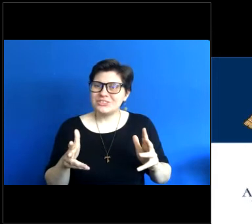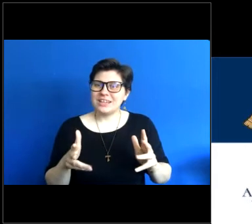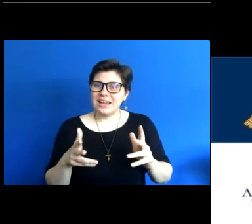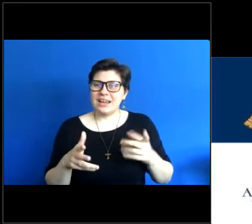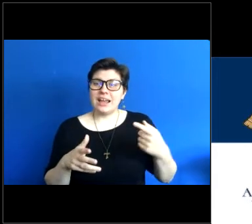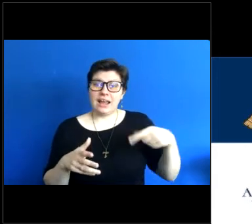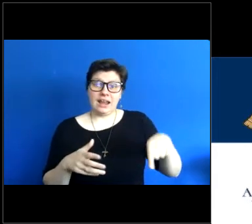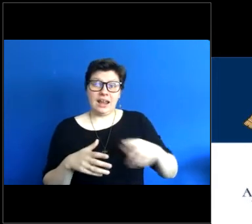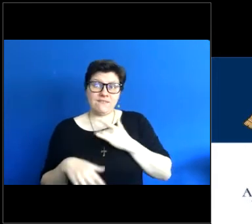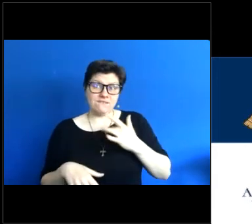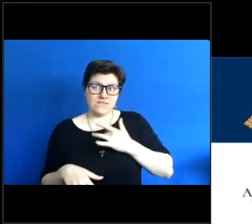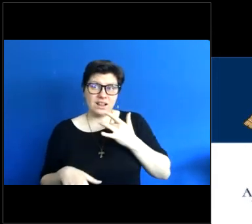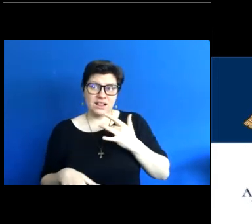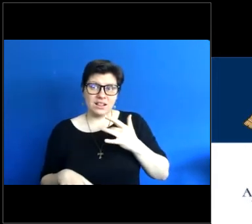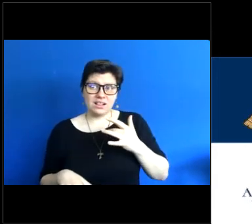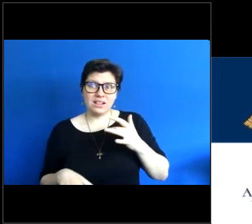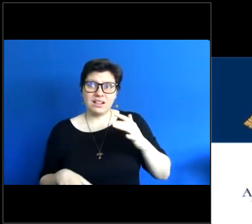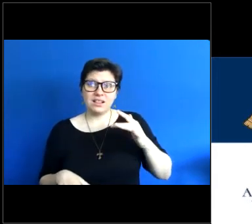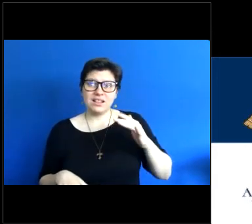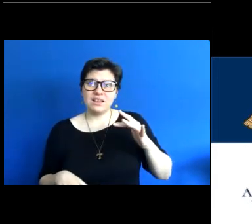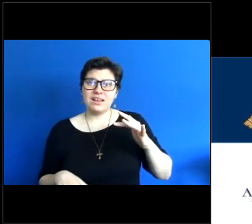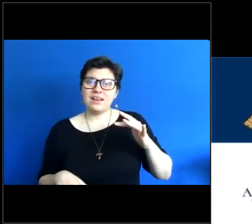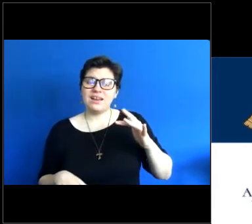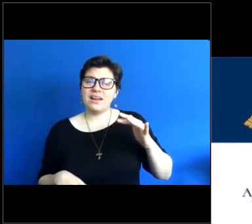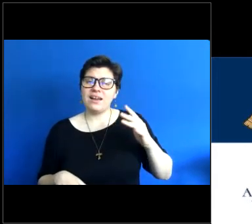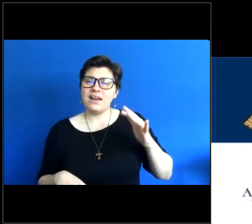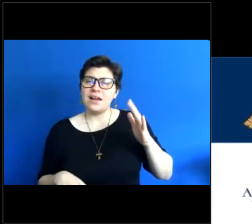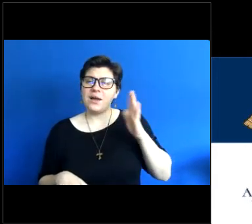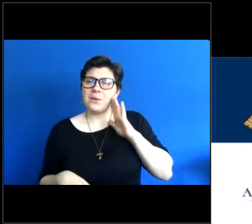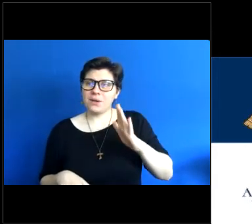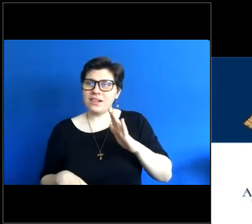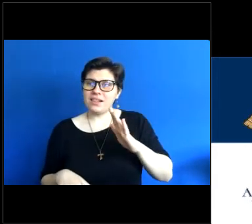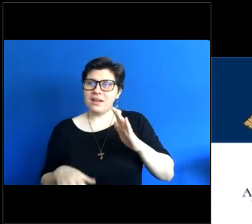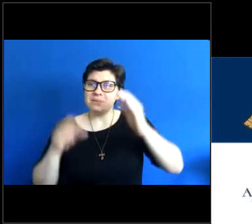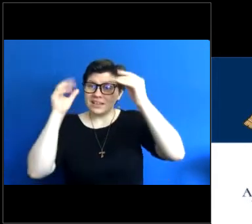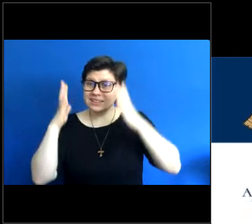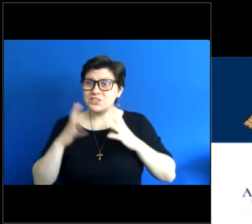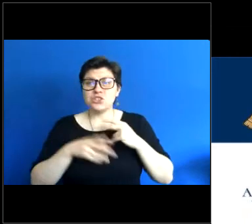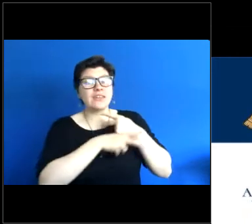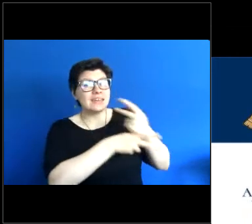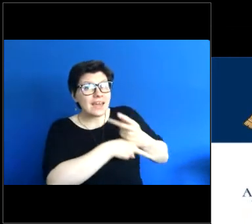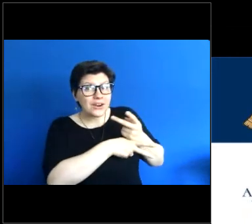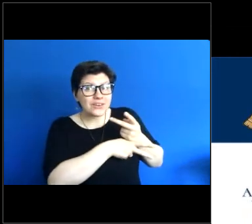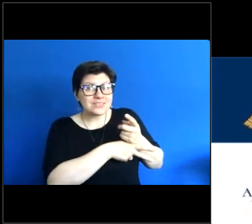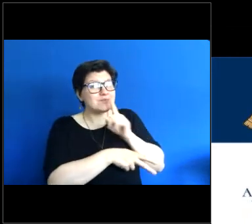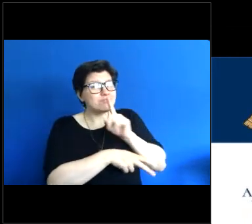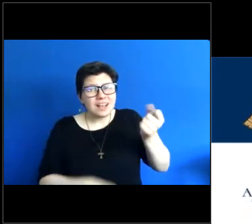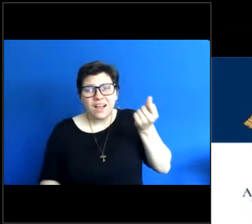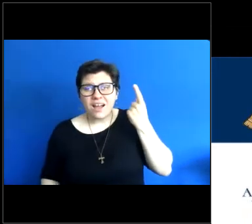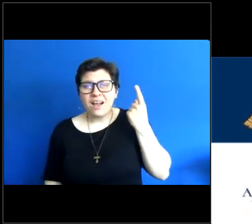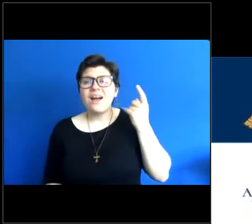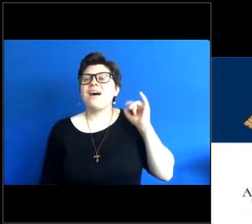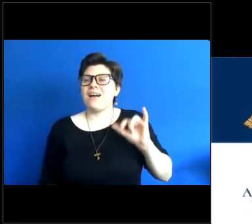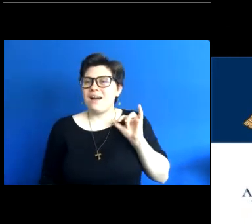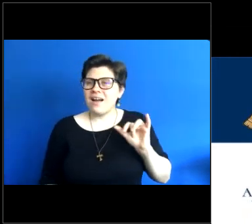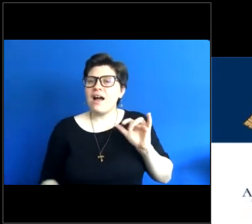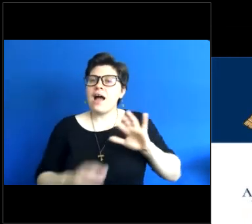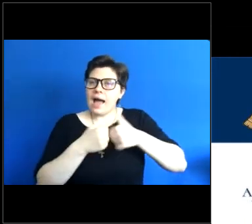you are going to be a teacher that cares about them. They really understand that because of how